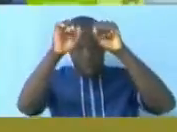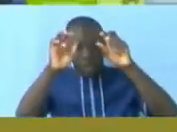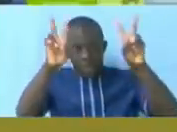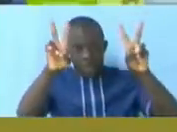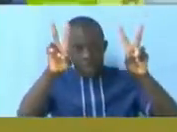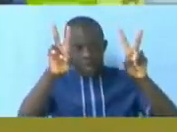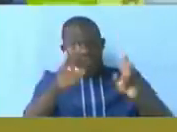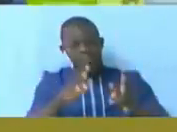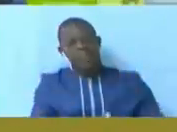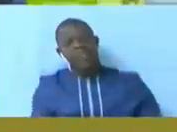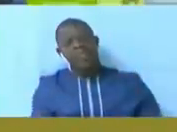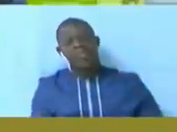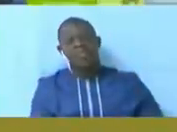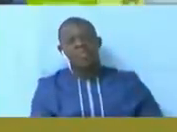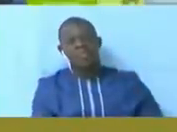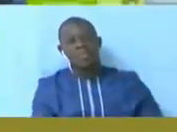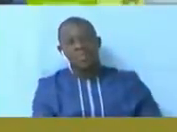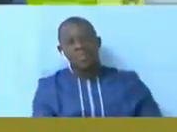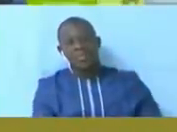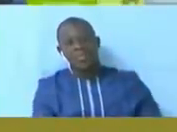that